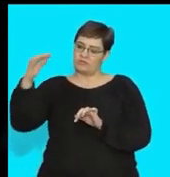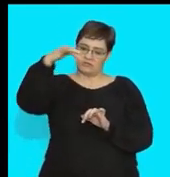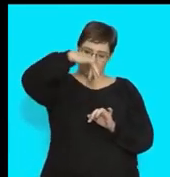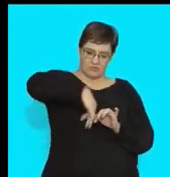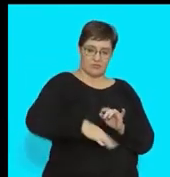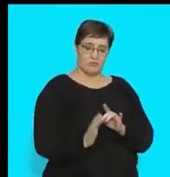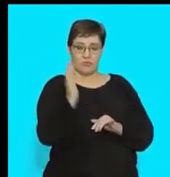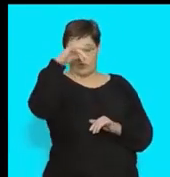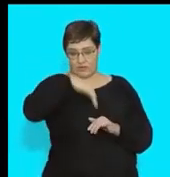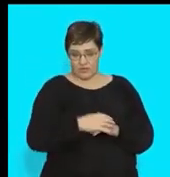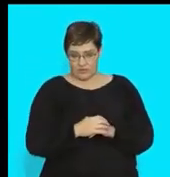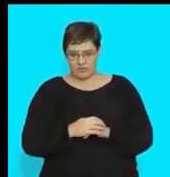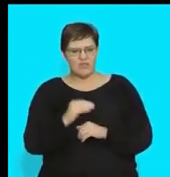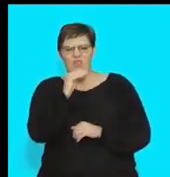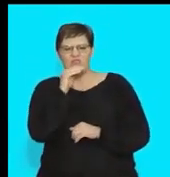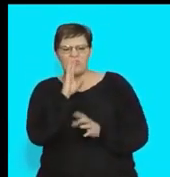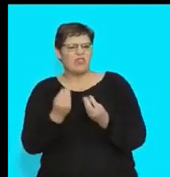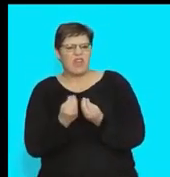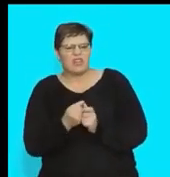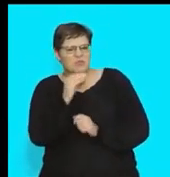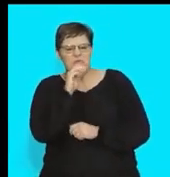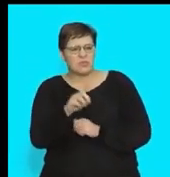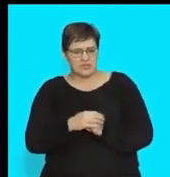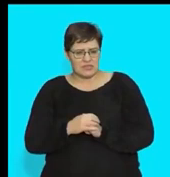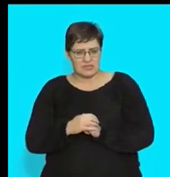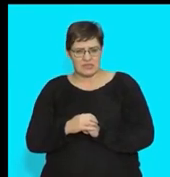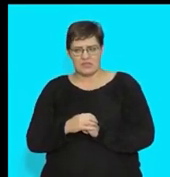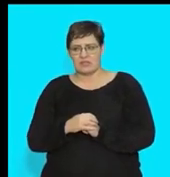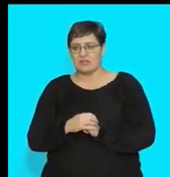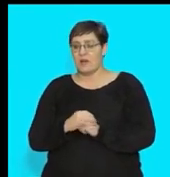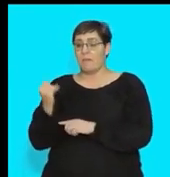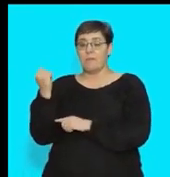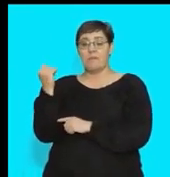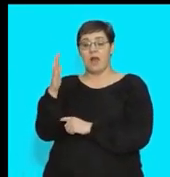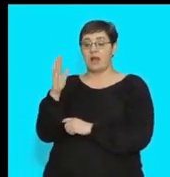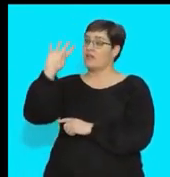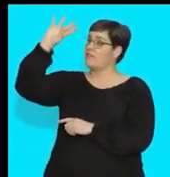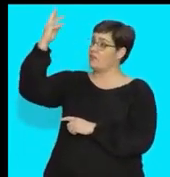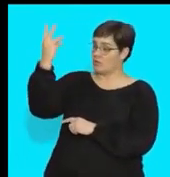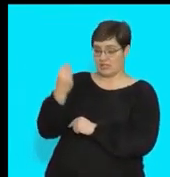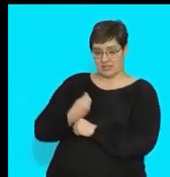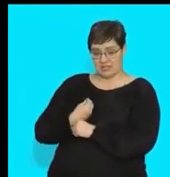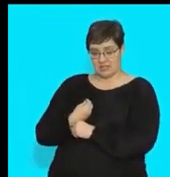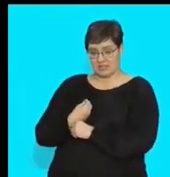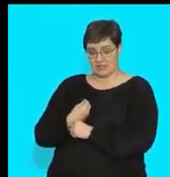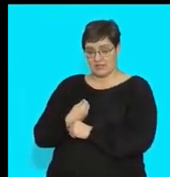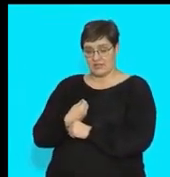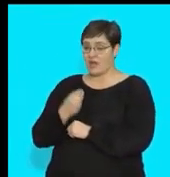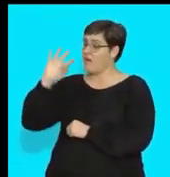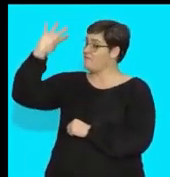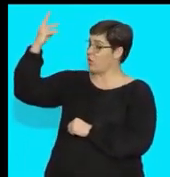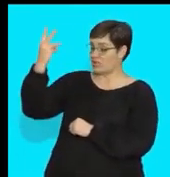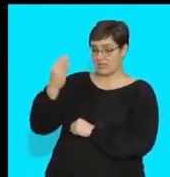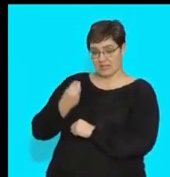food stuff around. What do I mean by food stuff? What do I mean is plants photosynthesize. And when